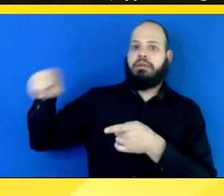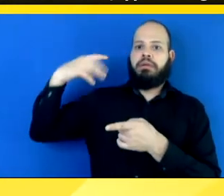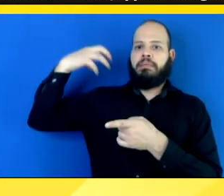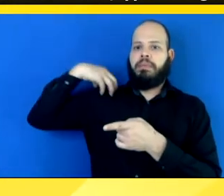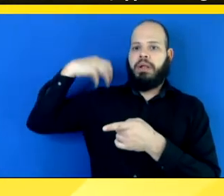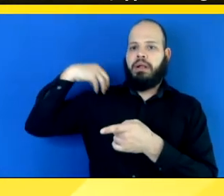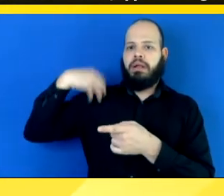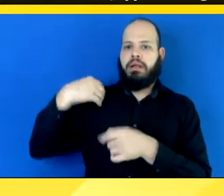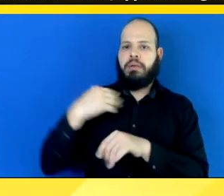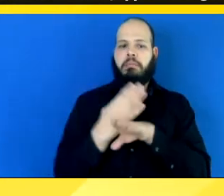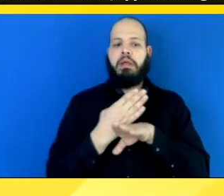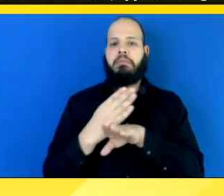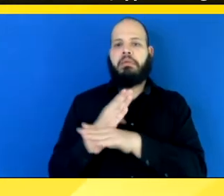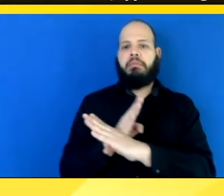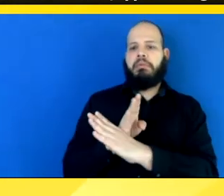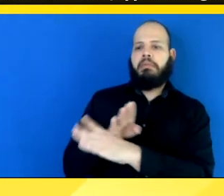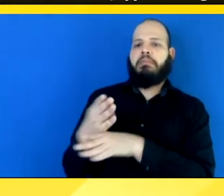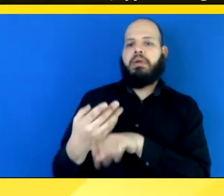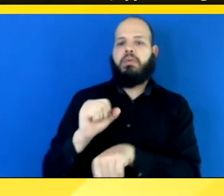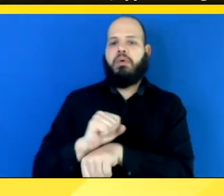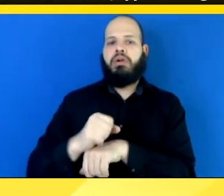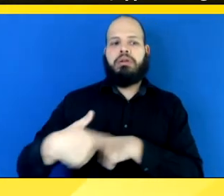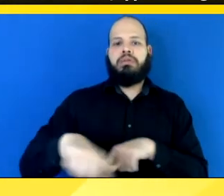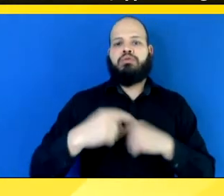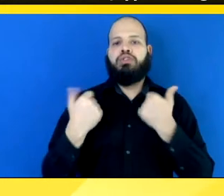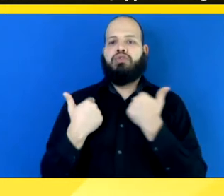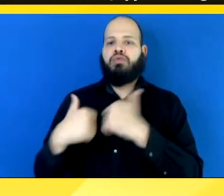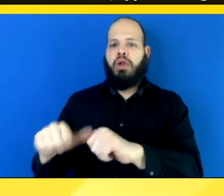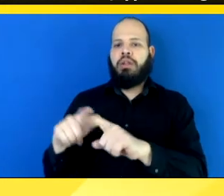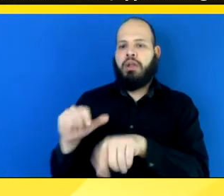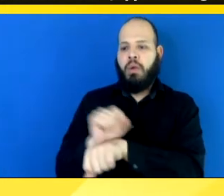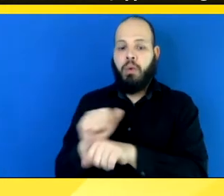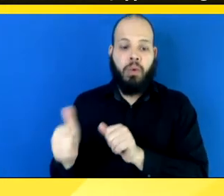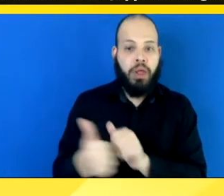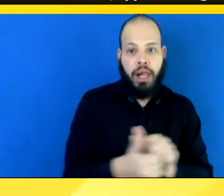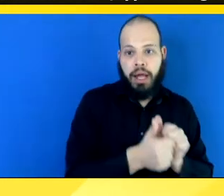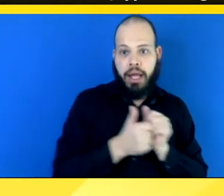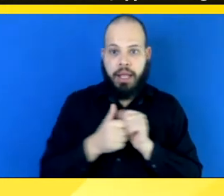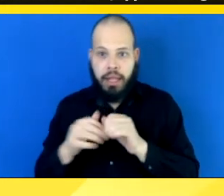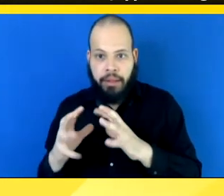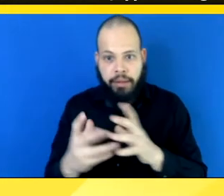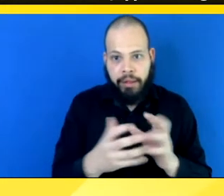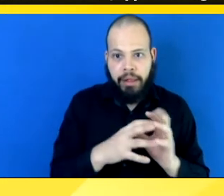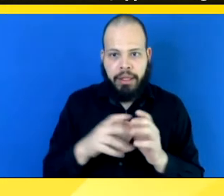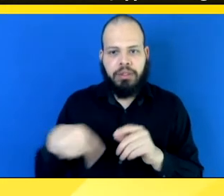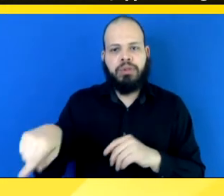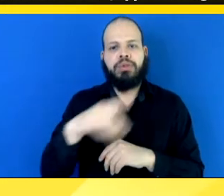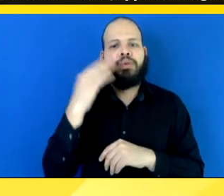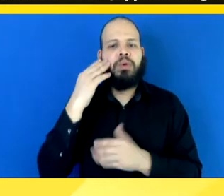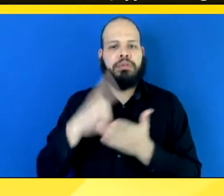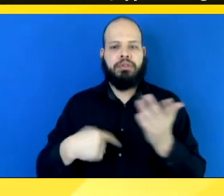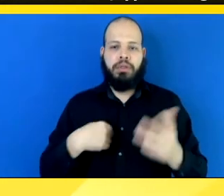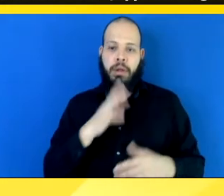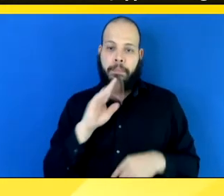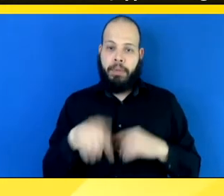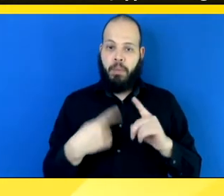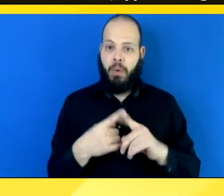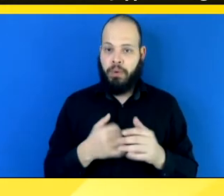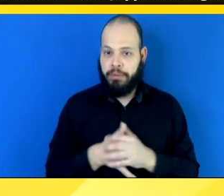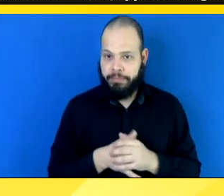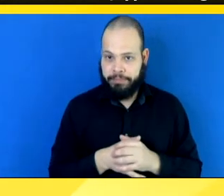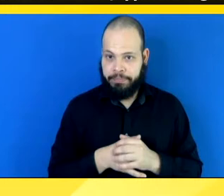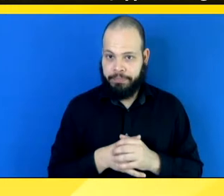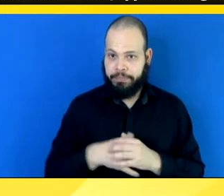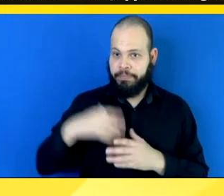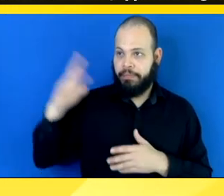power together. You know what I'm talking about? The high-priced union-busting consultants, the flood of